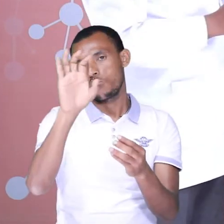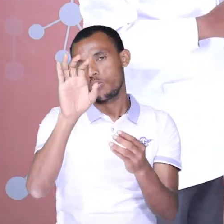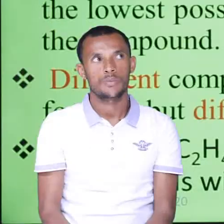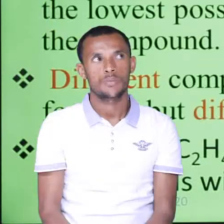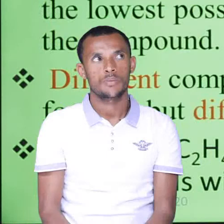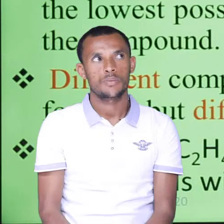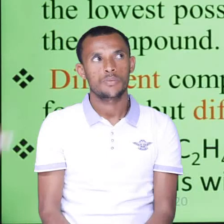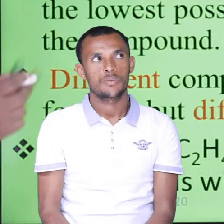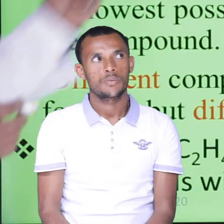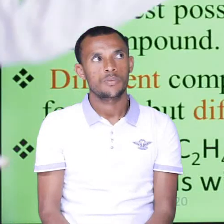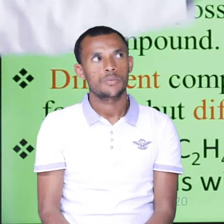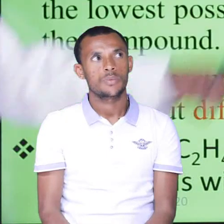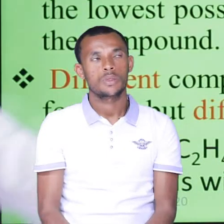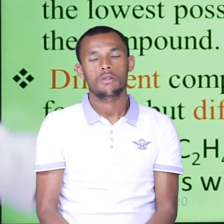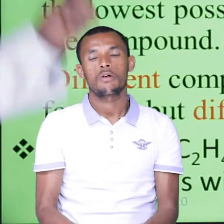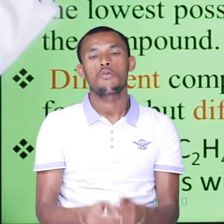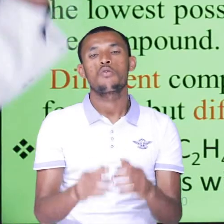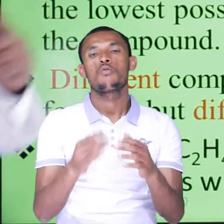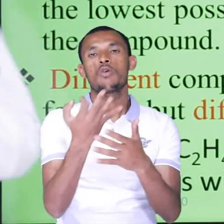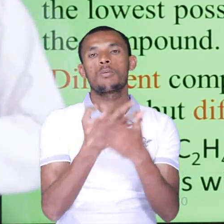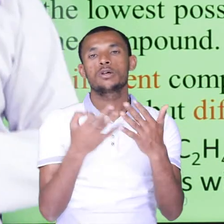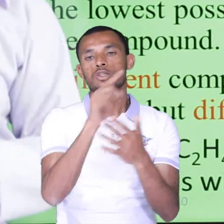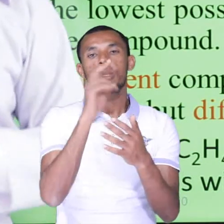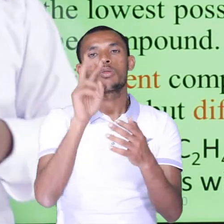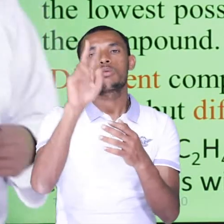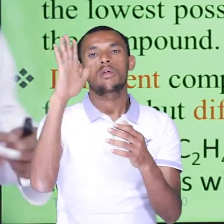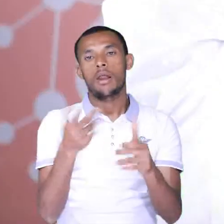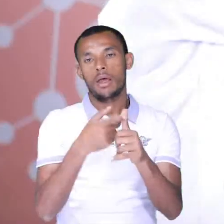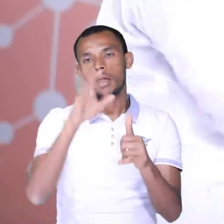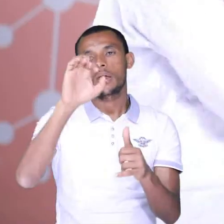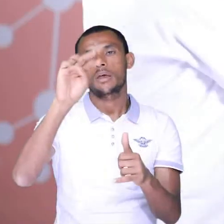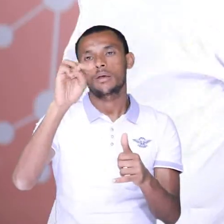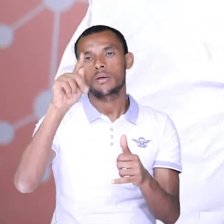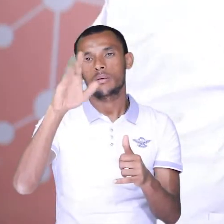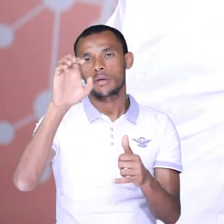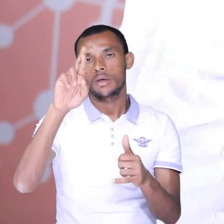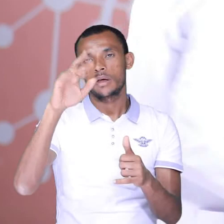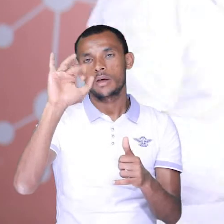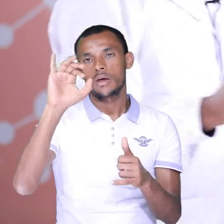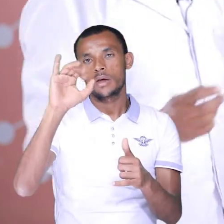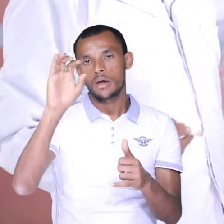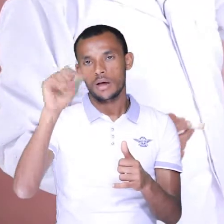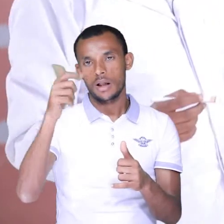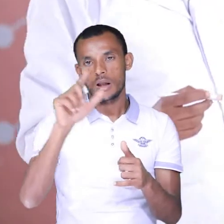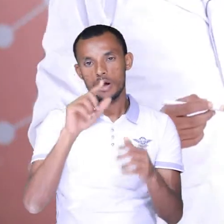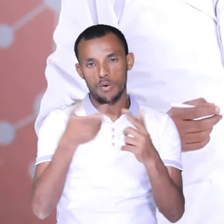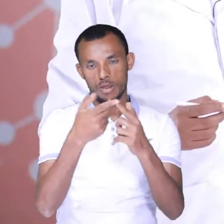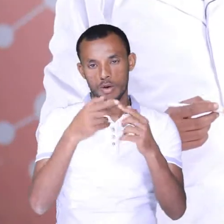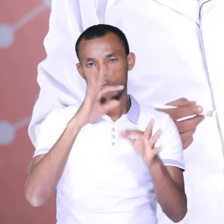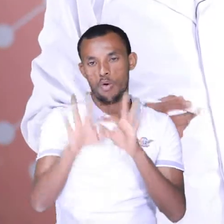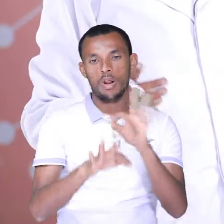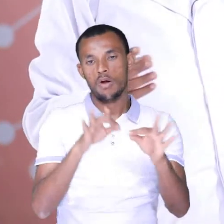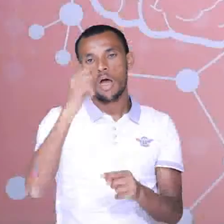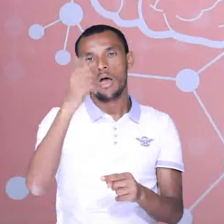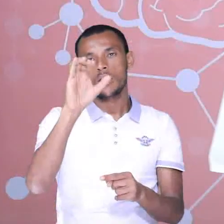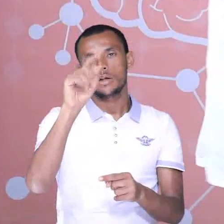100%. How to determine formulas? There are 2 types of formulas, molecular formula and empirical formula. When you say molecular